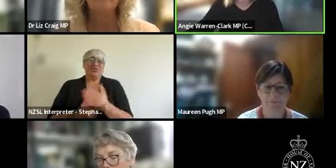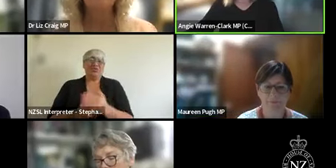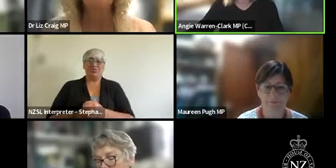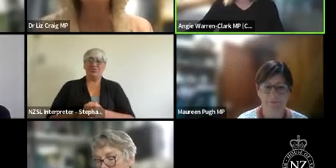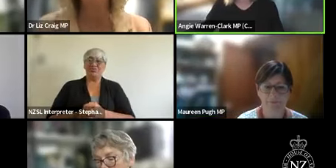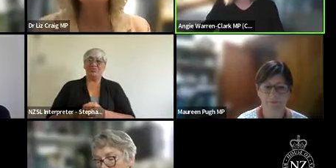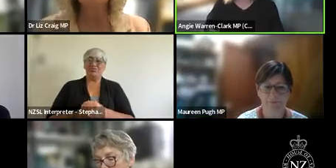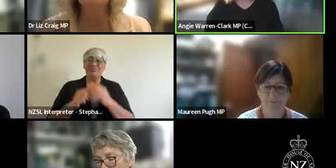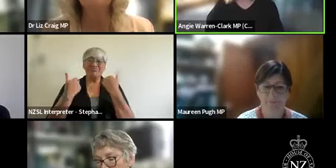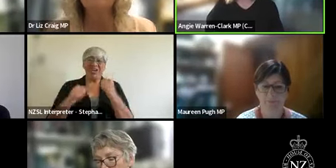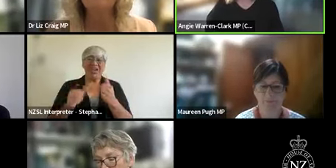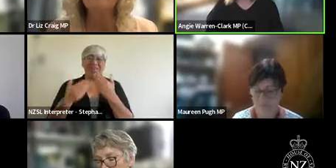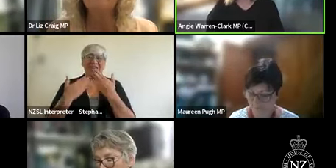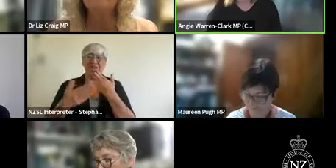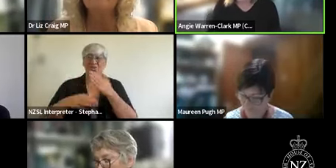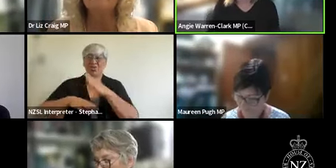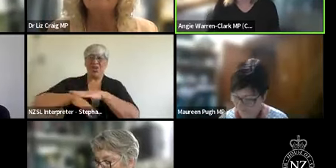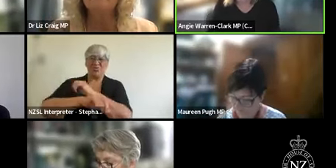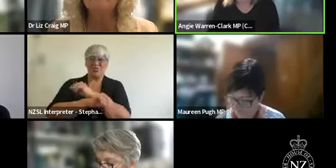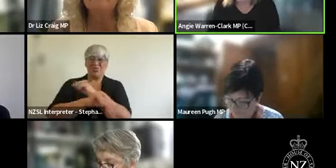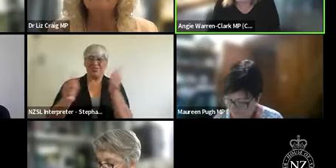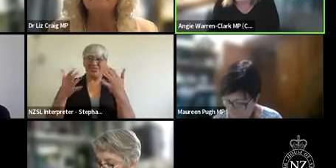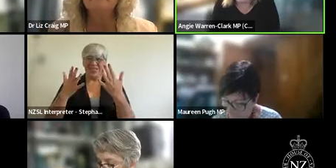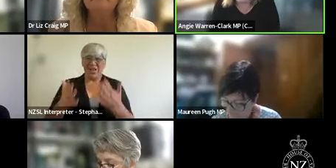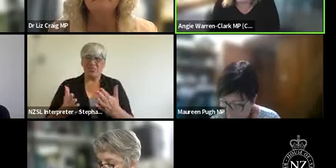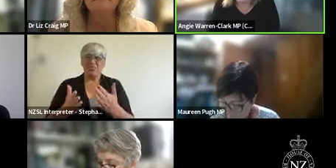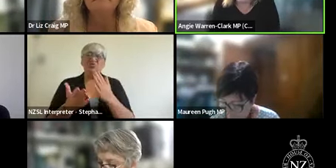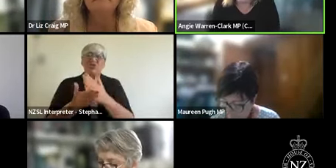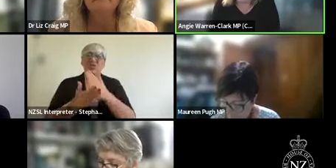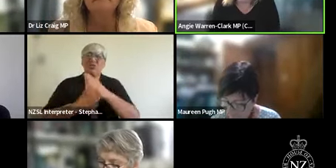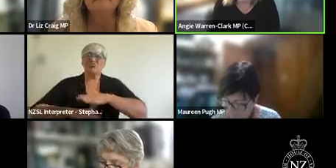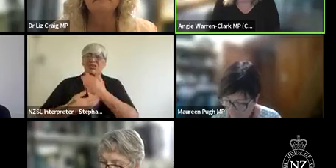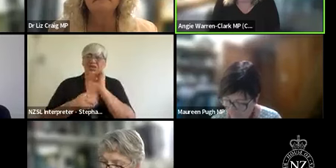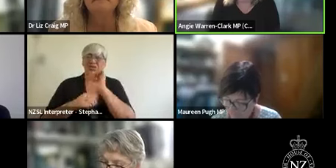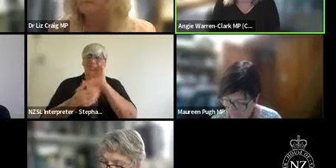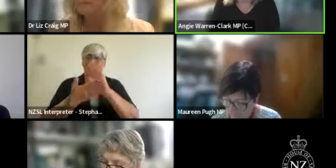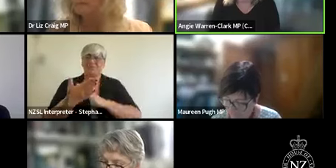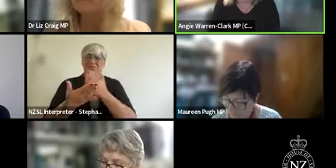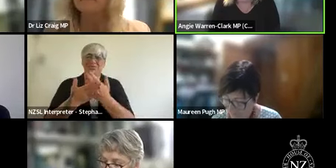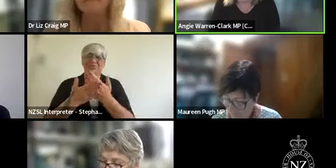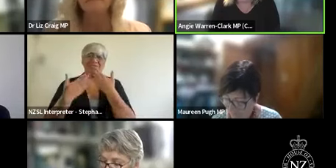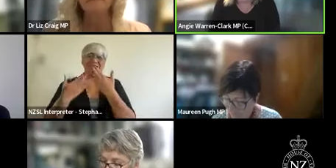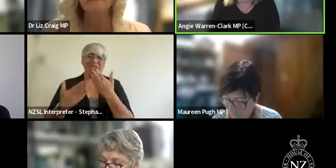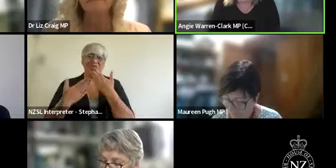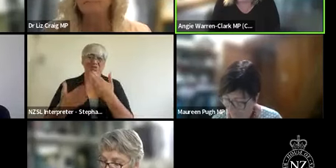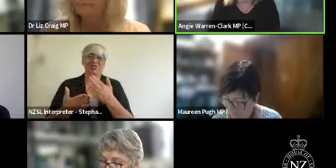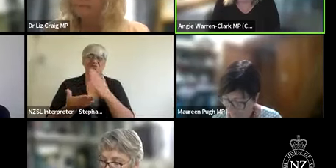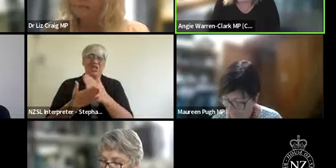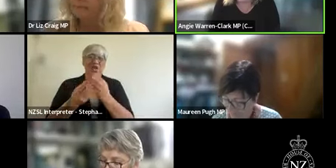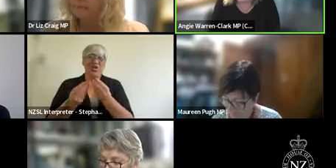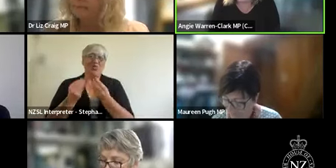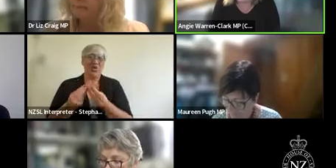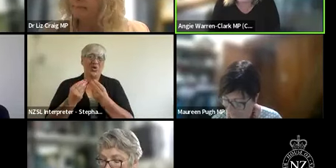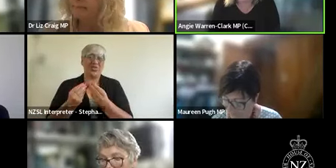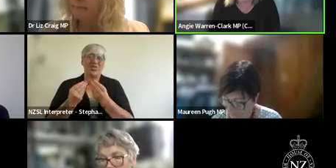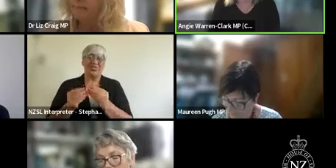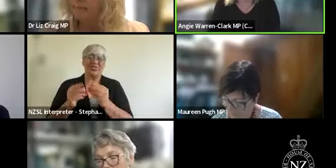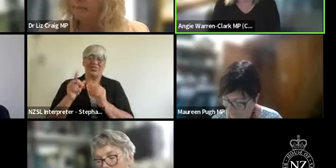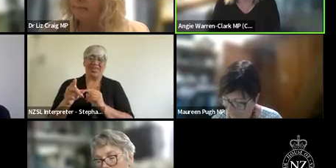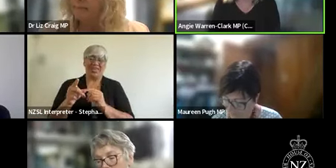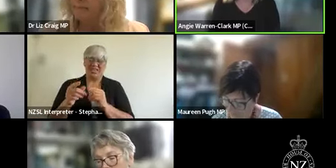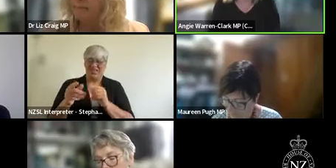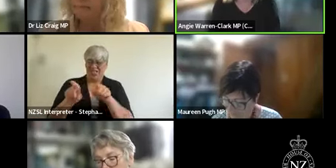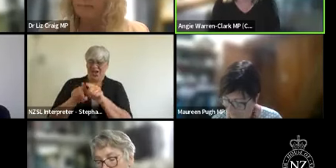Thank you. We're now at time, Mary. Really appreciate your submission, and very useful to have that